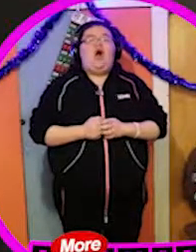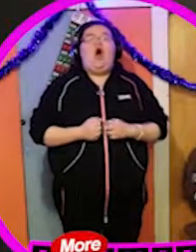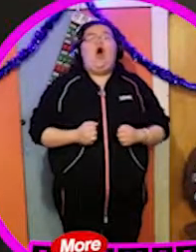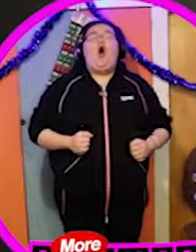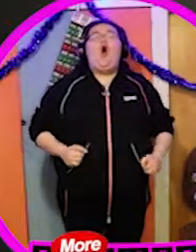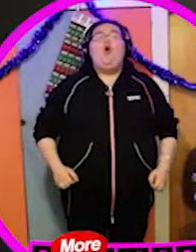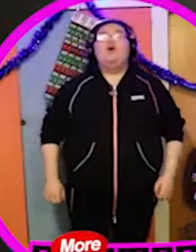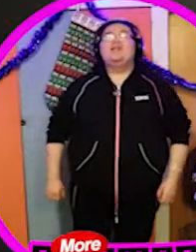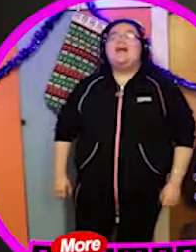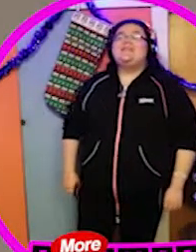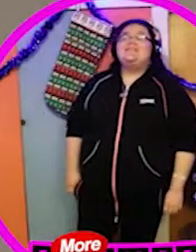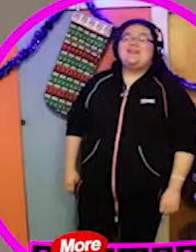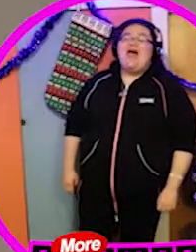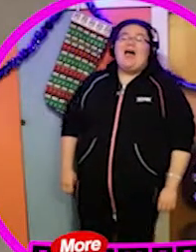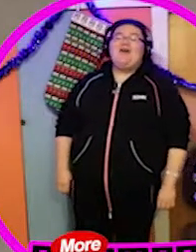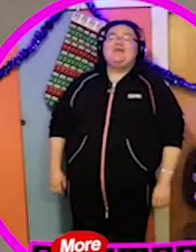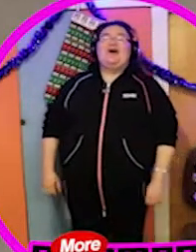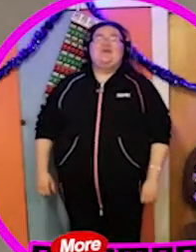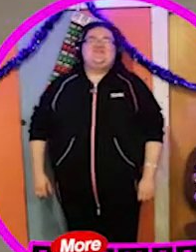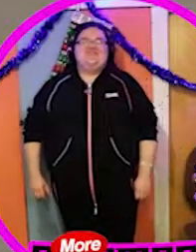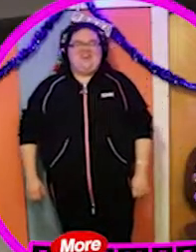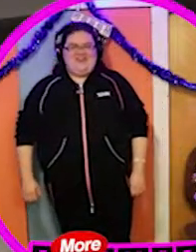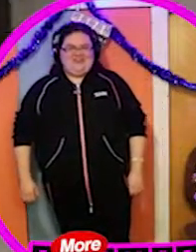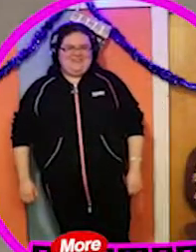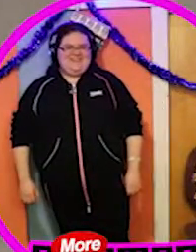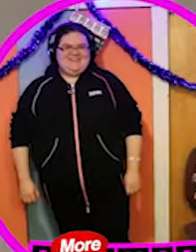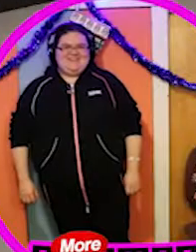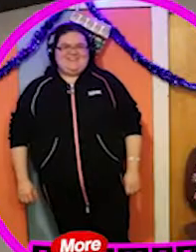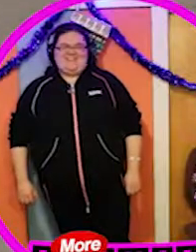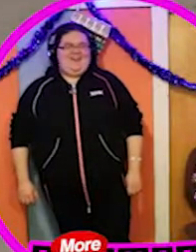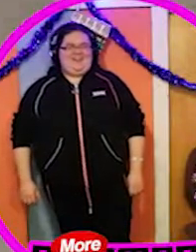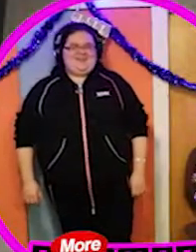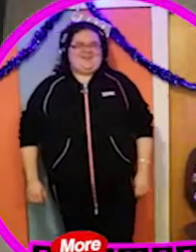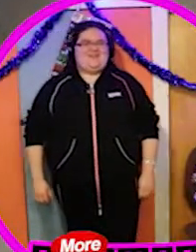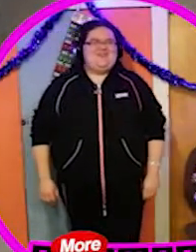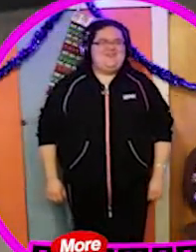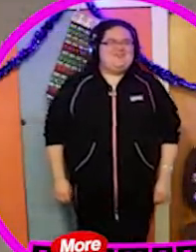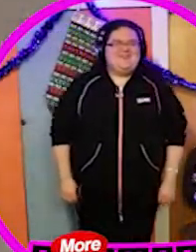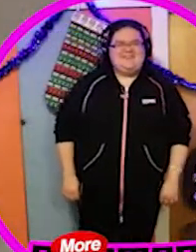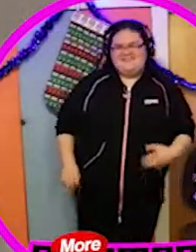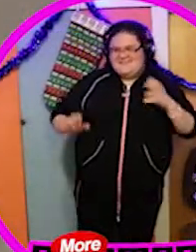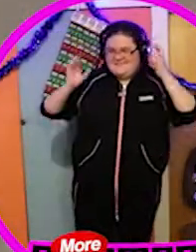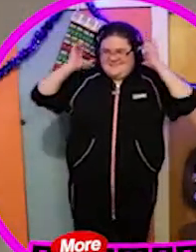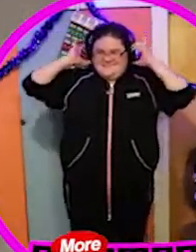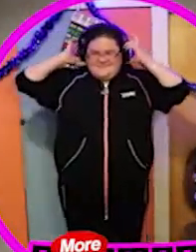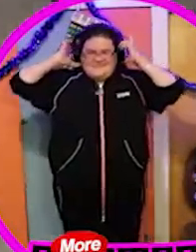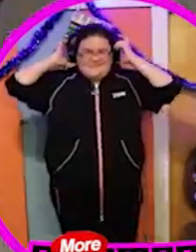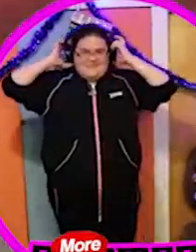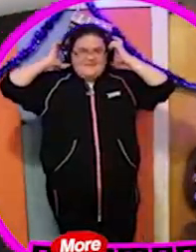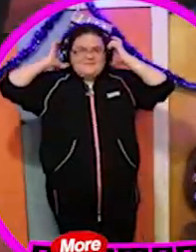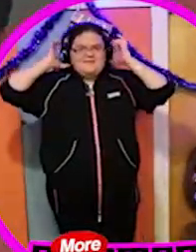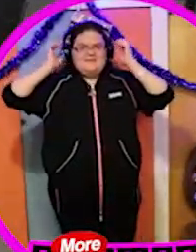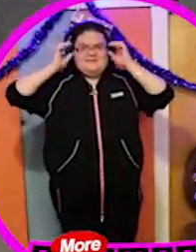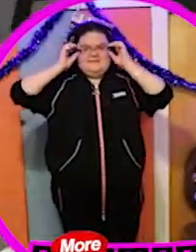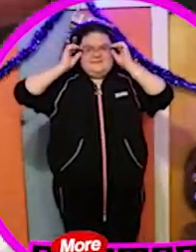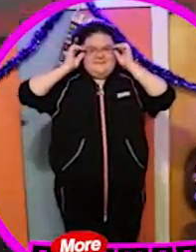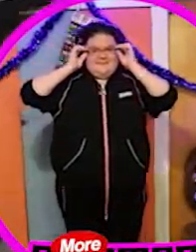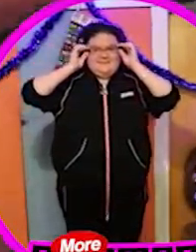some people get a stick. Oh, some get like out. A gun. Oh, just no. Hide, bro. Y'all are screwed. Got the weapons, then get on smoke. Like